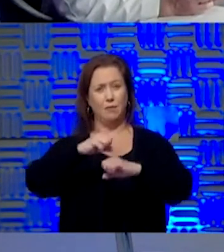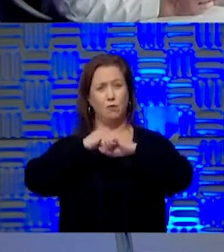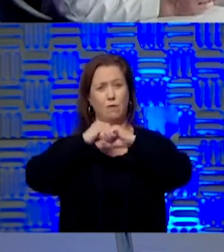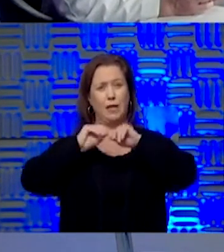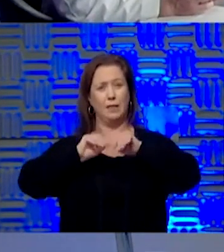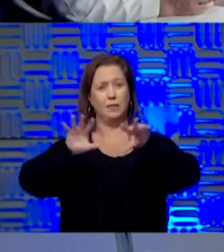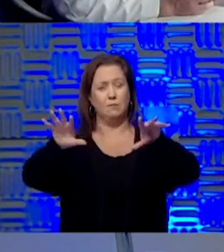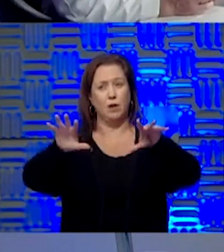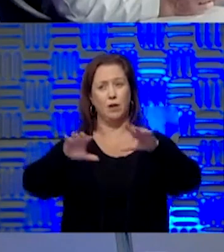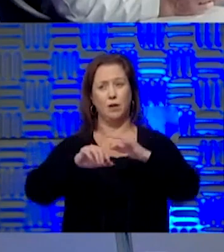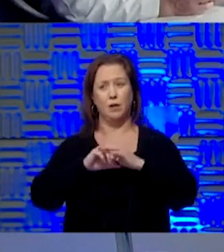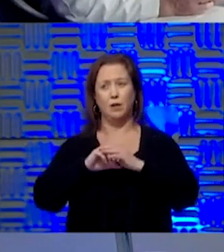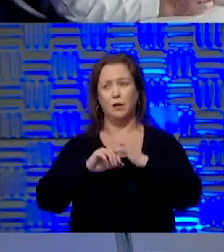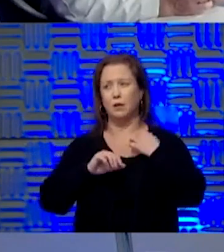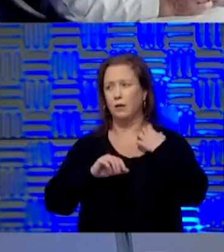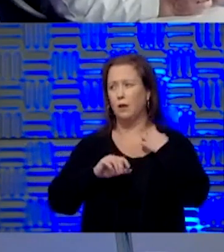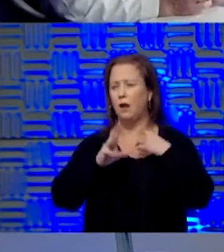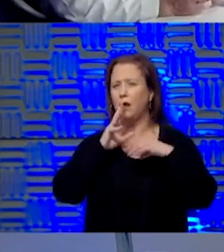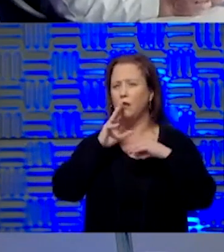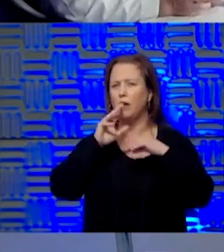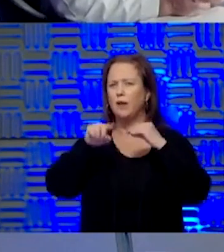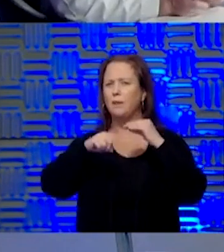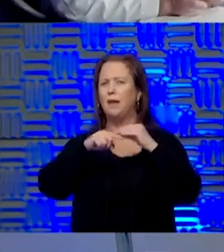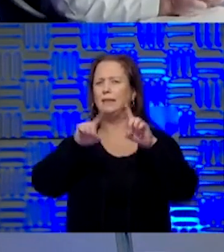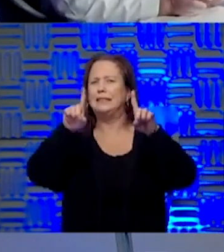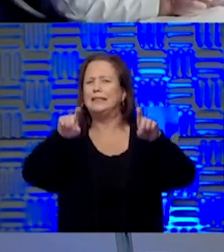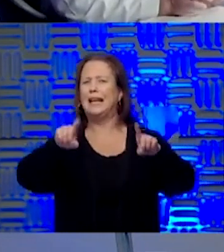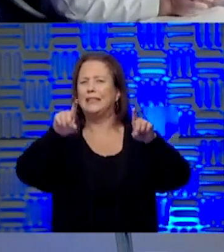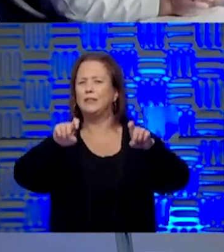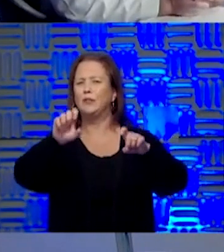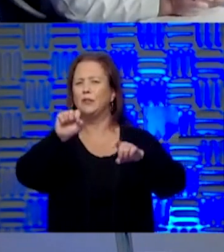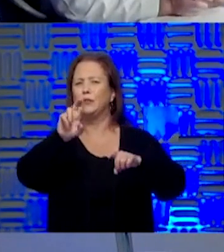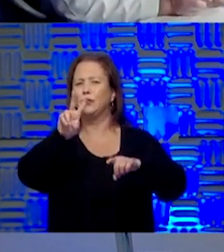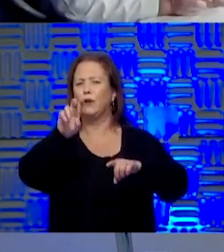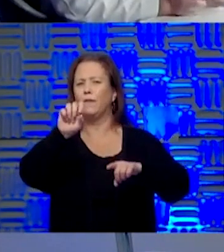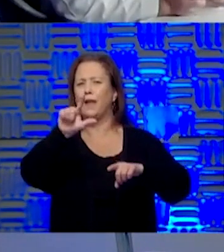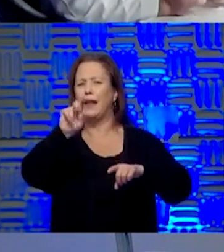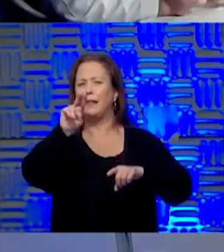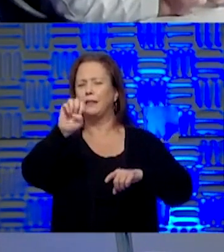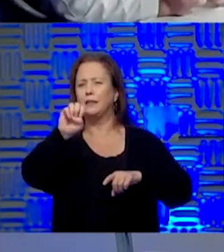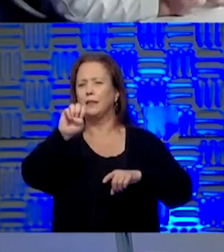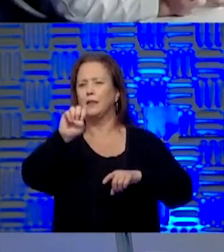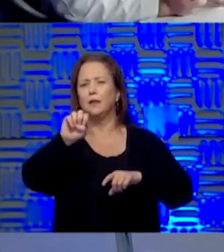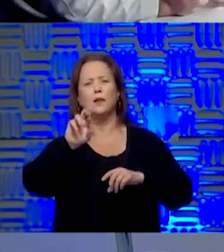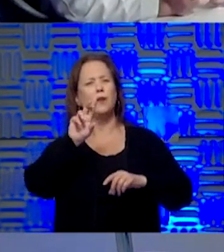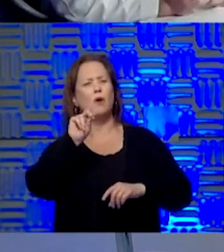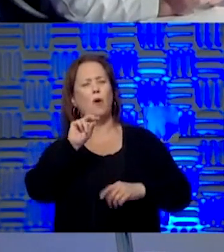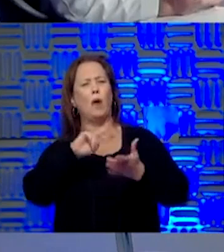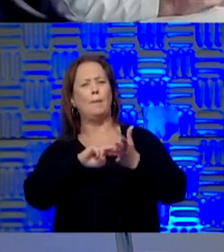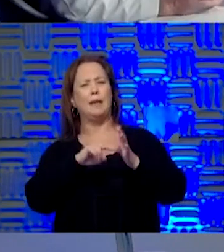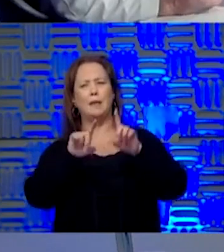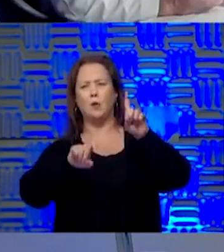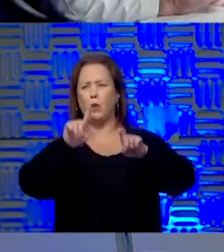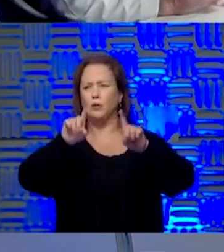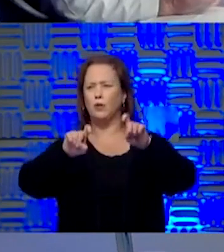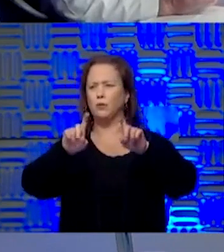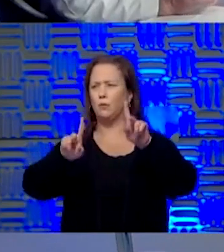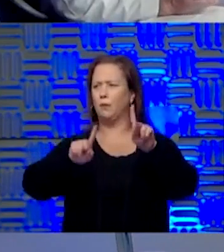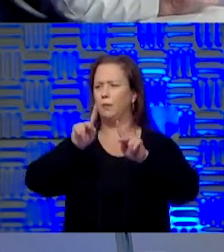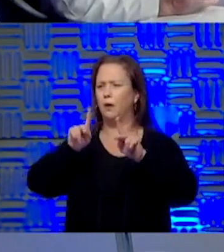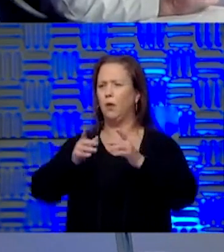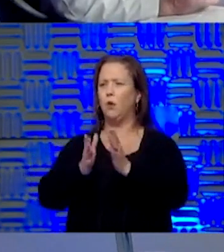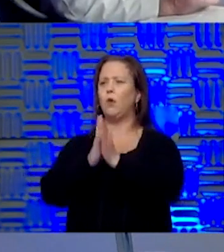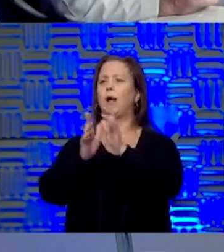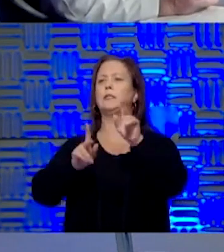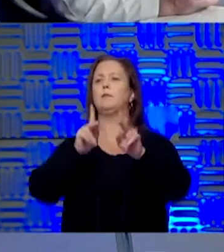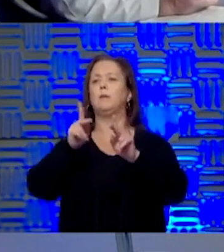spread? Are you talking about test surveillance? Well, no, I guess I mean the questionnaires. The questionnaires when you're asking